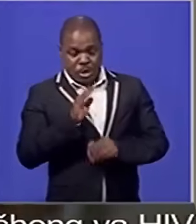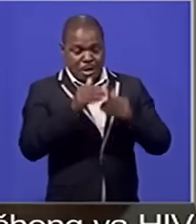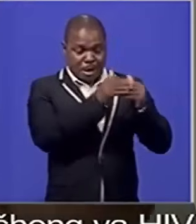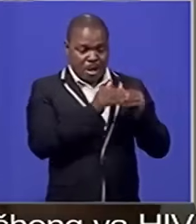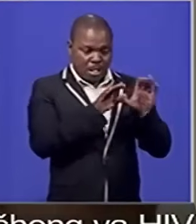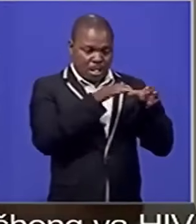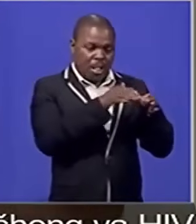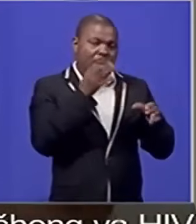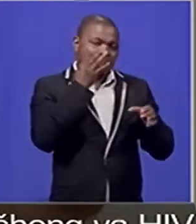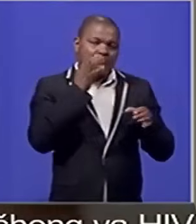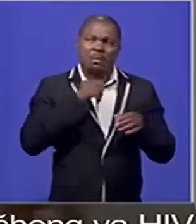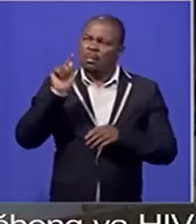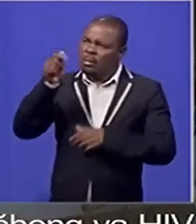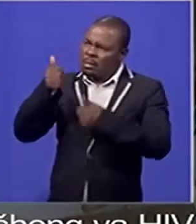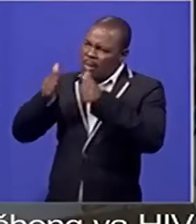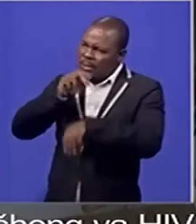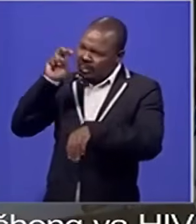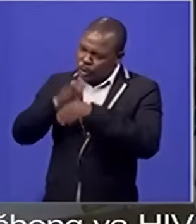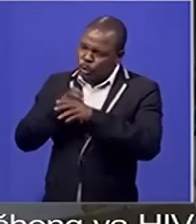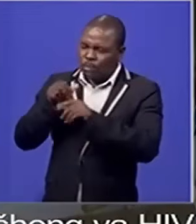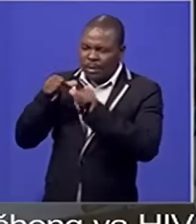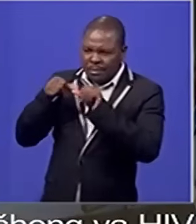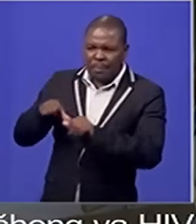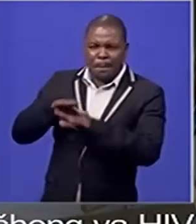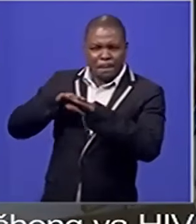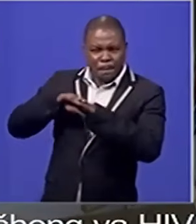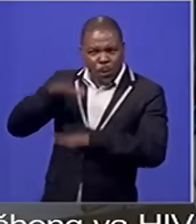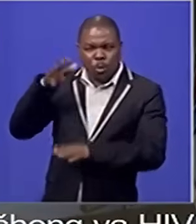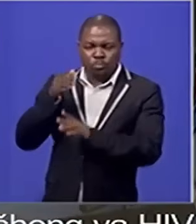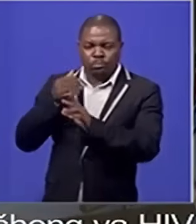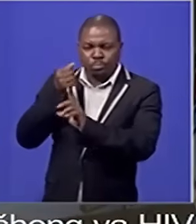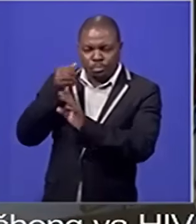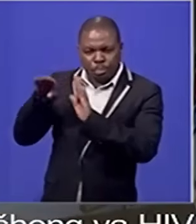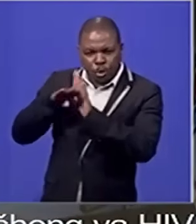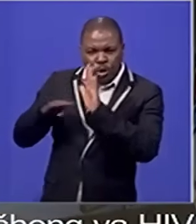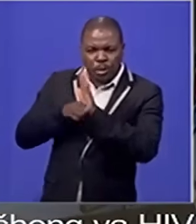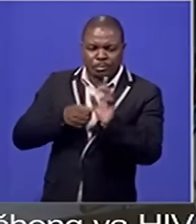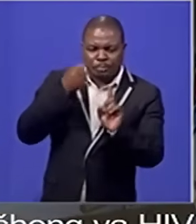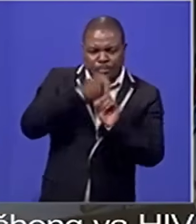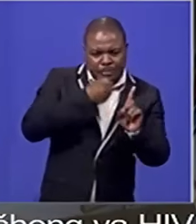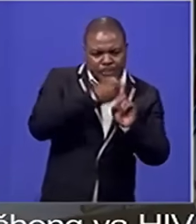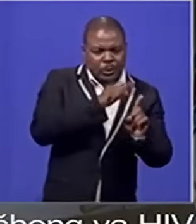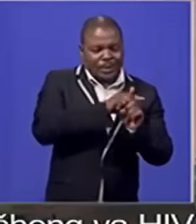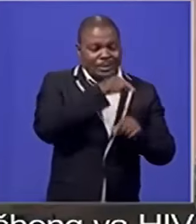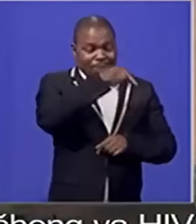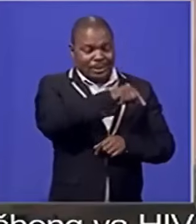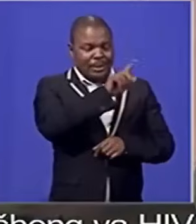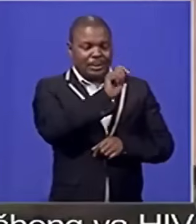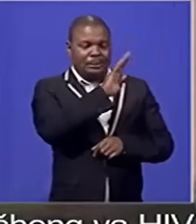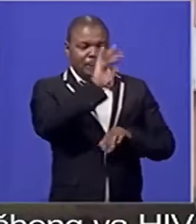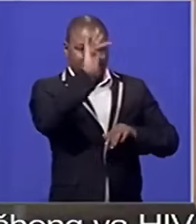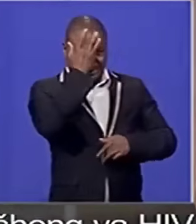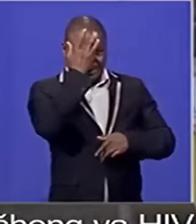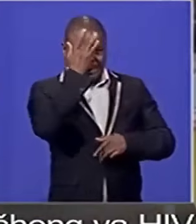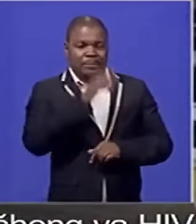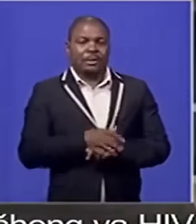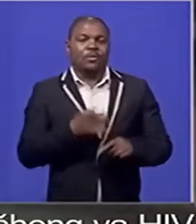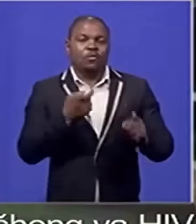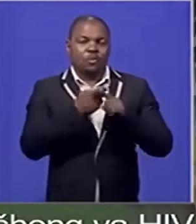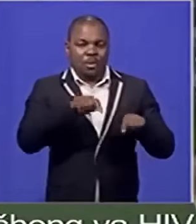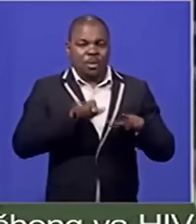baeteledipele ba tshwanetse go gatelela pele ka dikgato malebana le matsholo a bone a go fedisa bolwetsi ba TB. Province ya